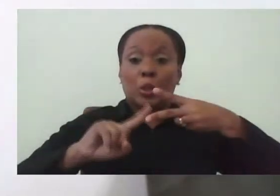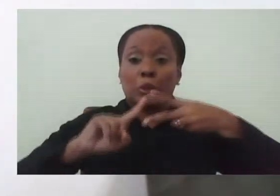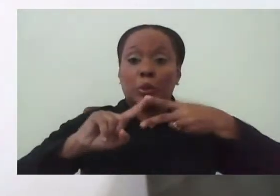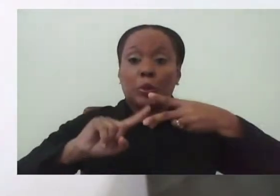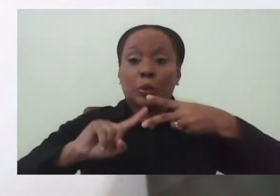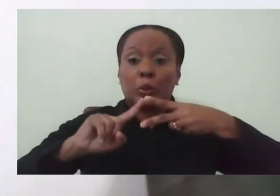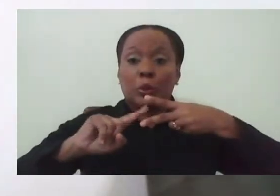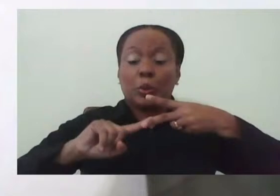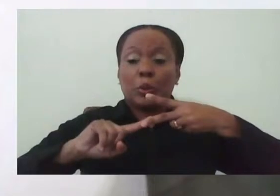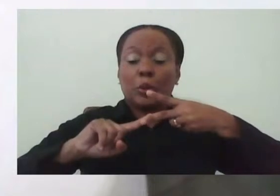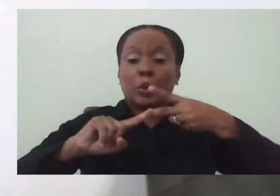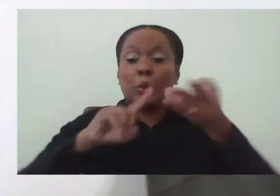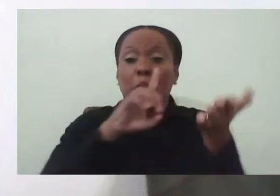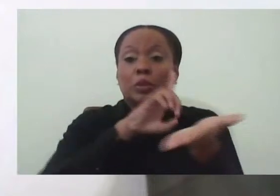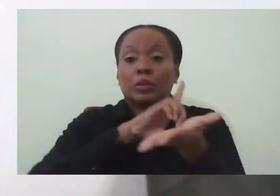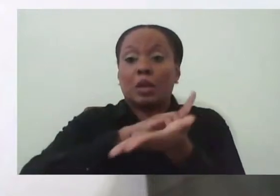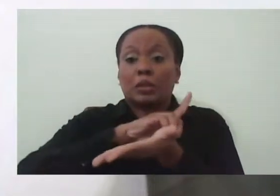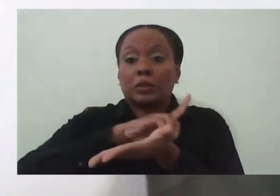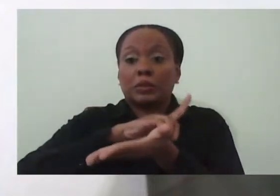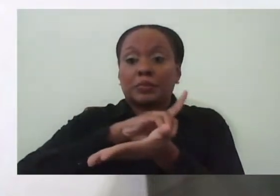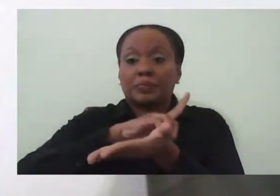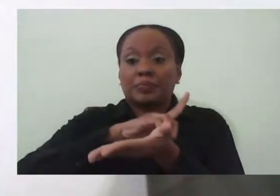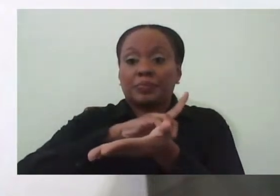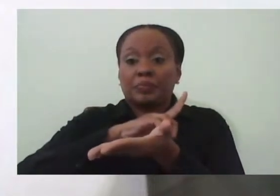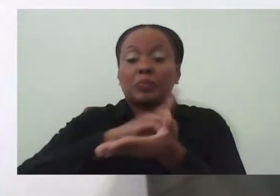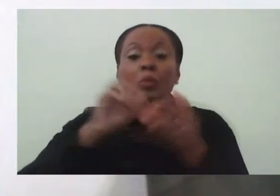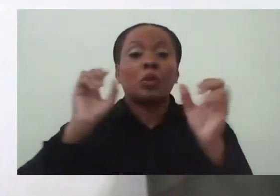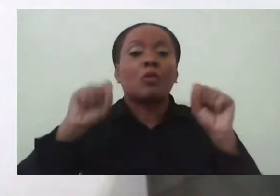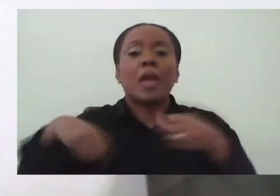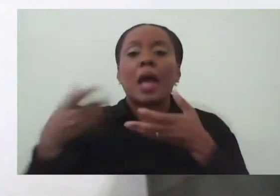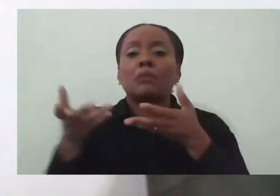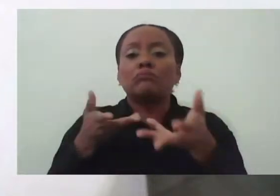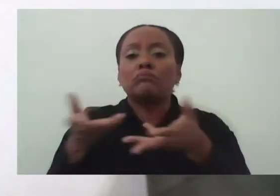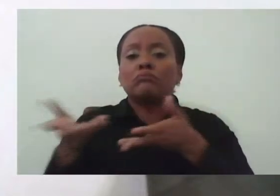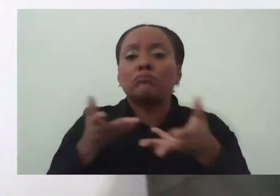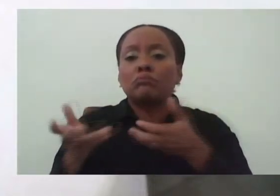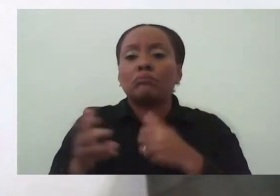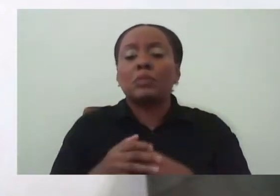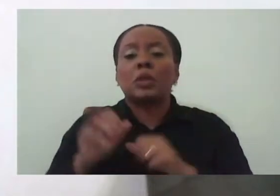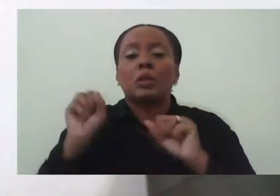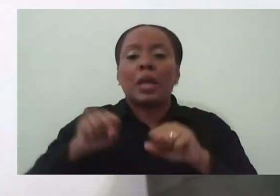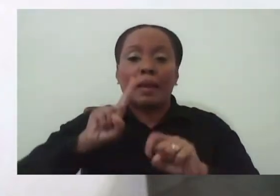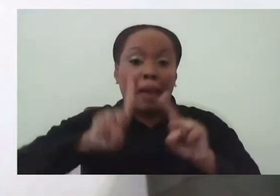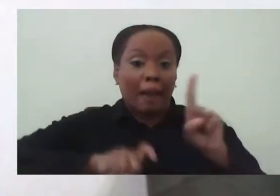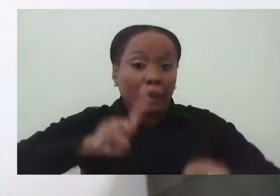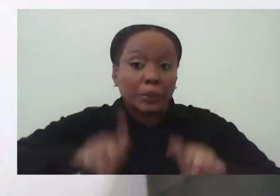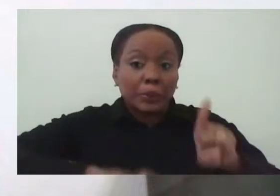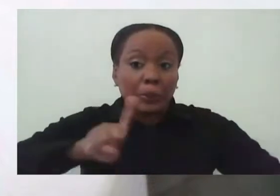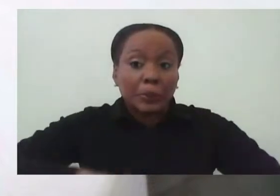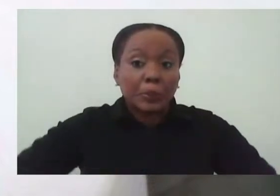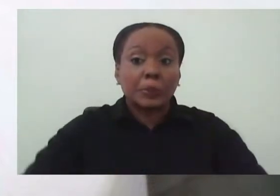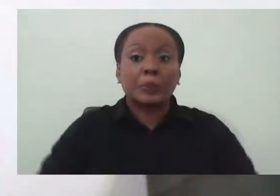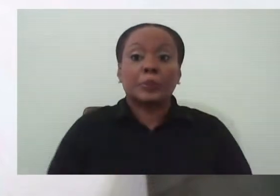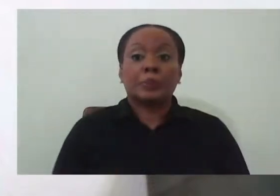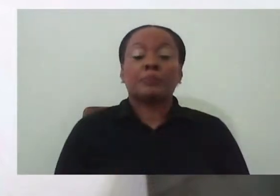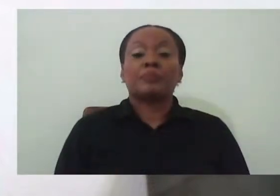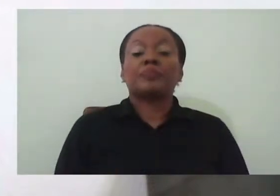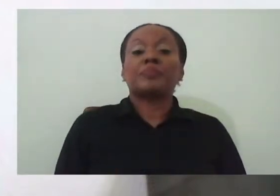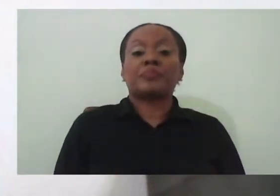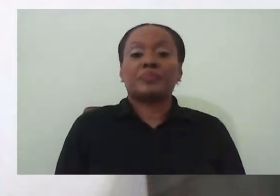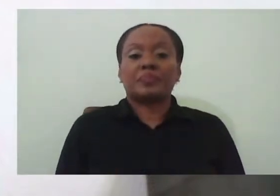the opportunity to talk with them, to ask them questions as you continue to be